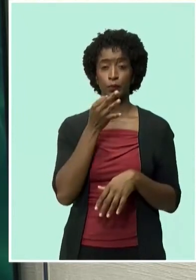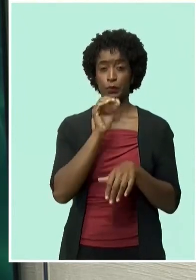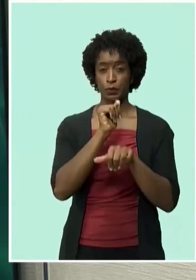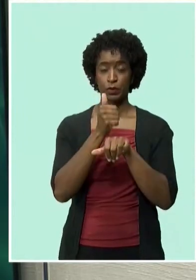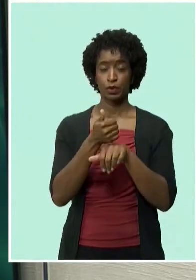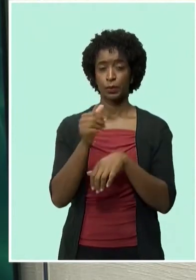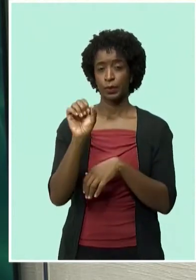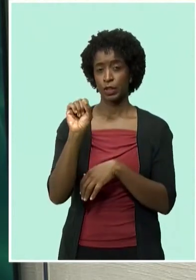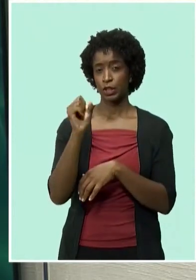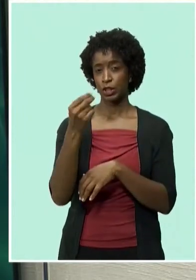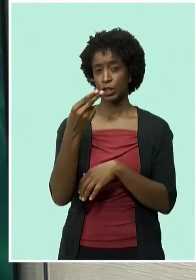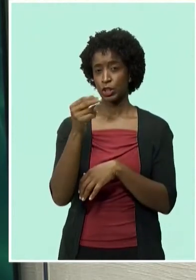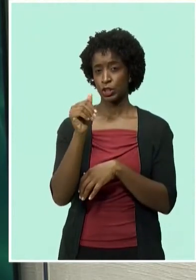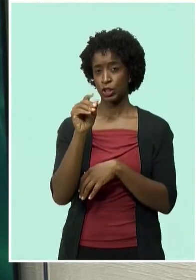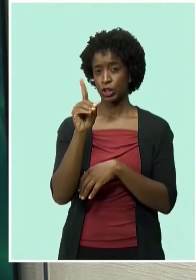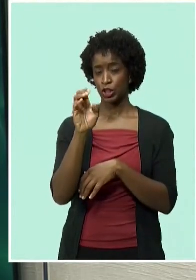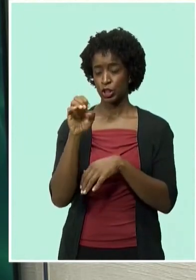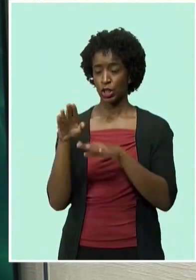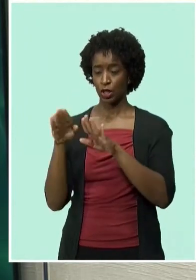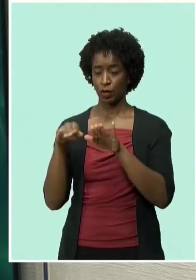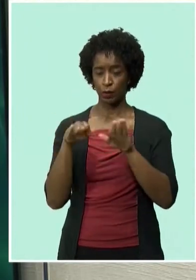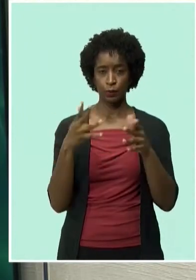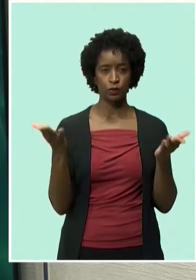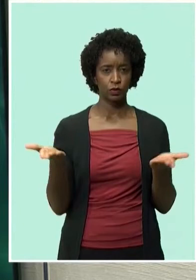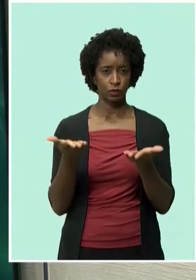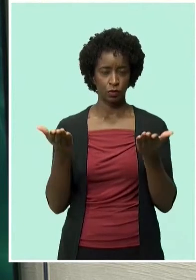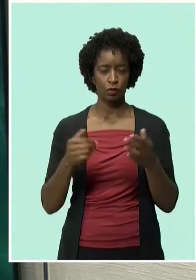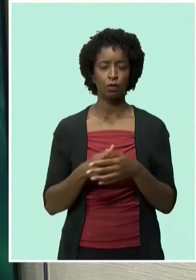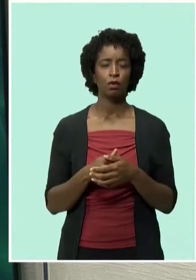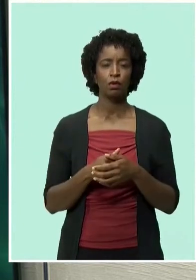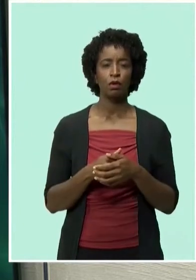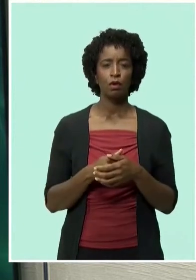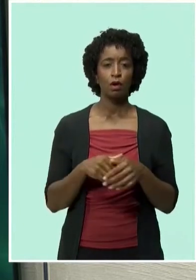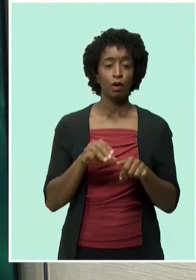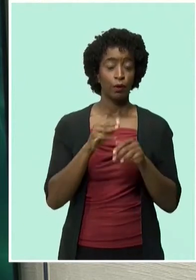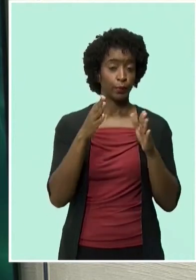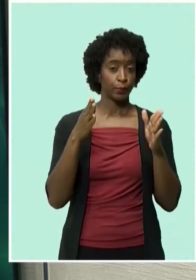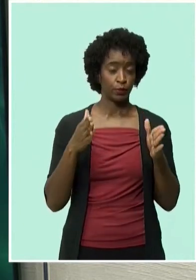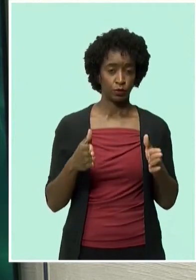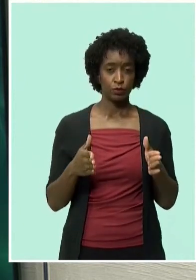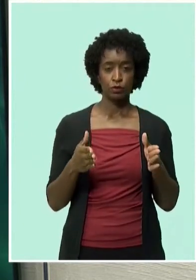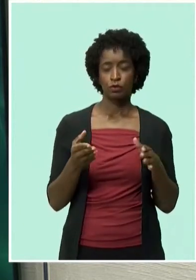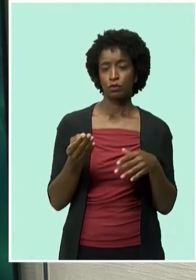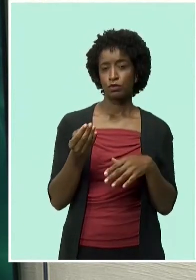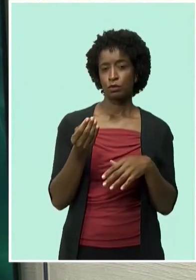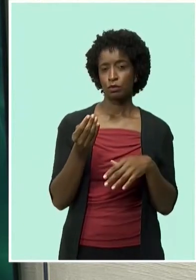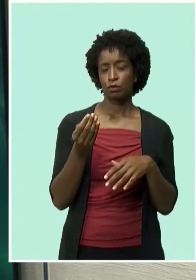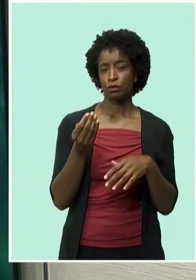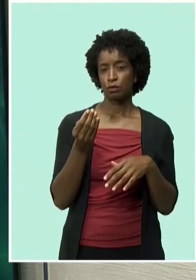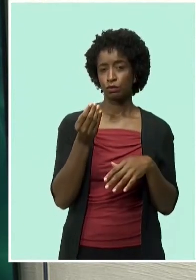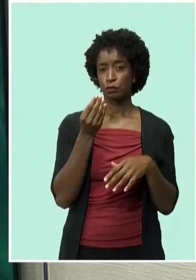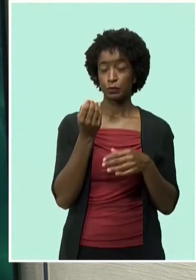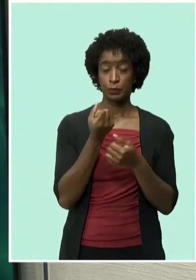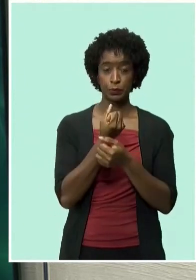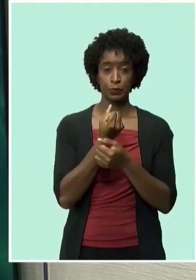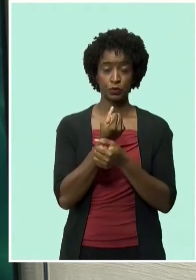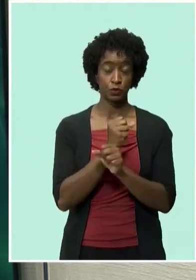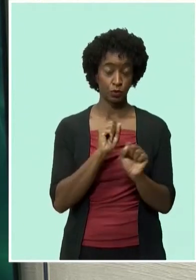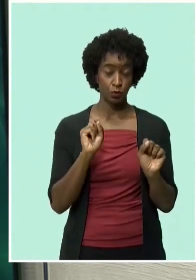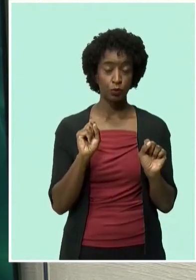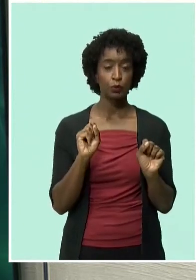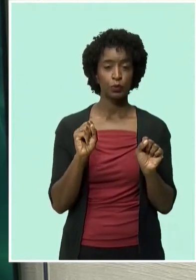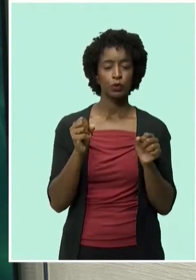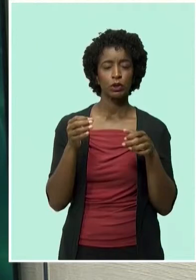of Agriculture, Food and Nutritional Security Indar Weir as he addressed the annual general meeting of the St. Lucie branch of the Barbados